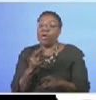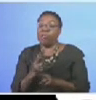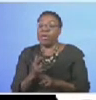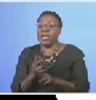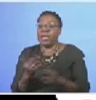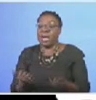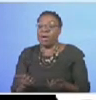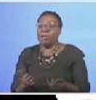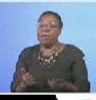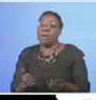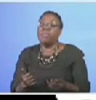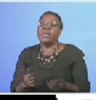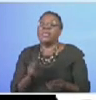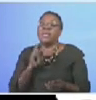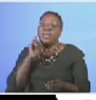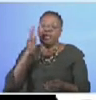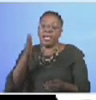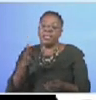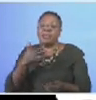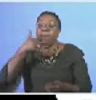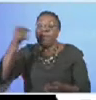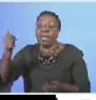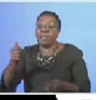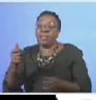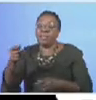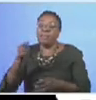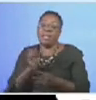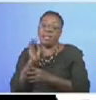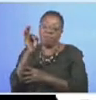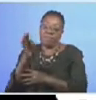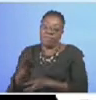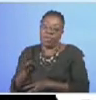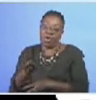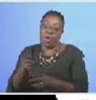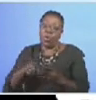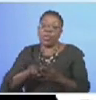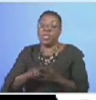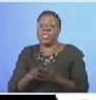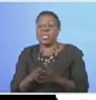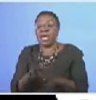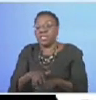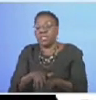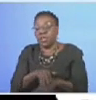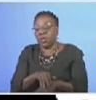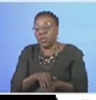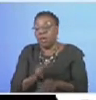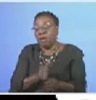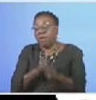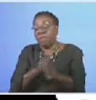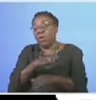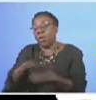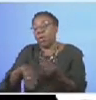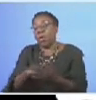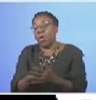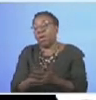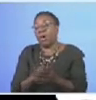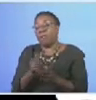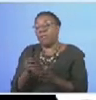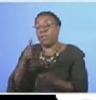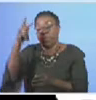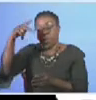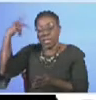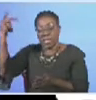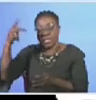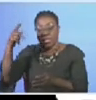there's a silver lining, and I believe that we're going to start slow, and we just have to adhere to all of the policies that the government put in place,